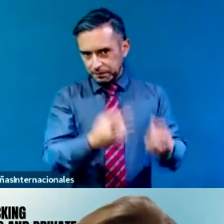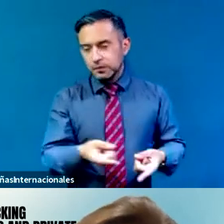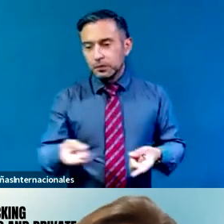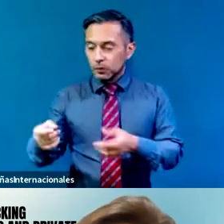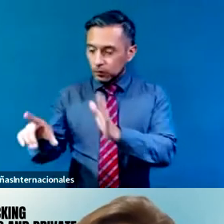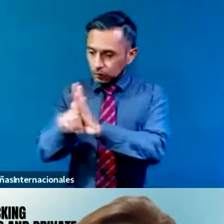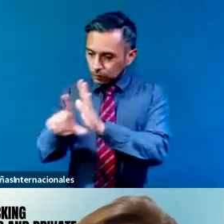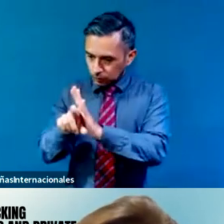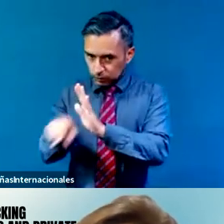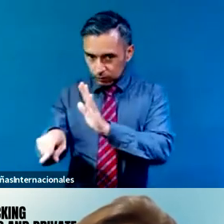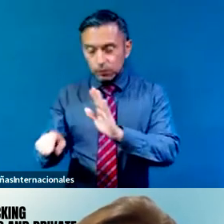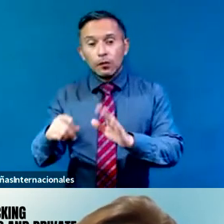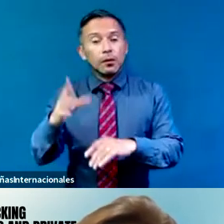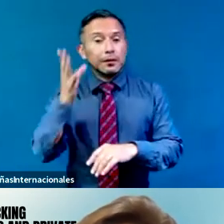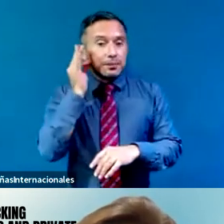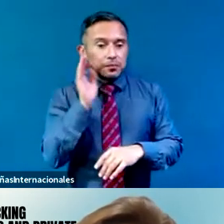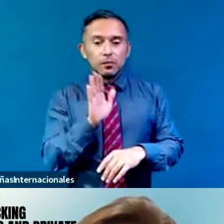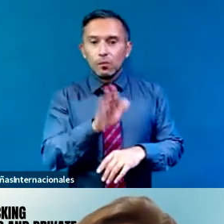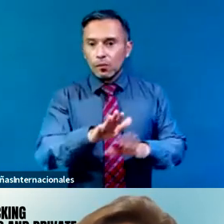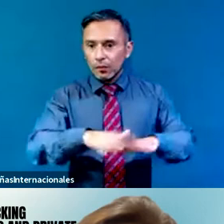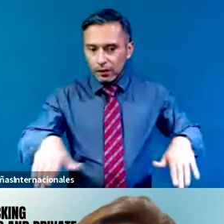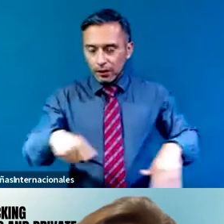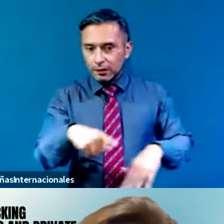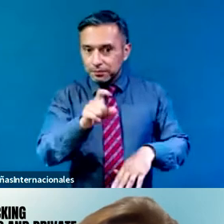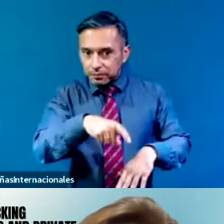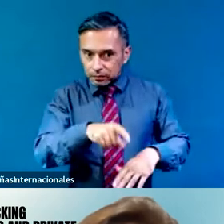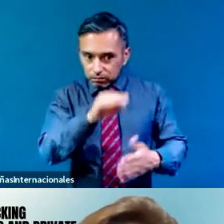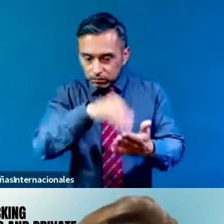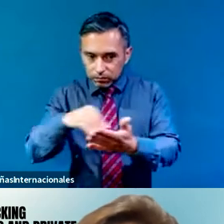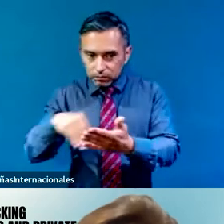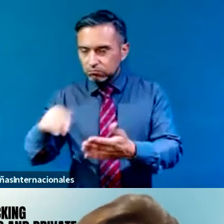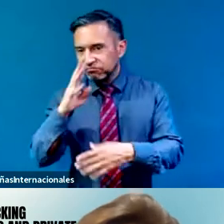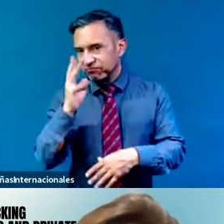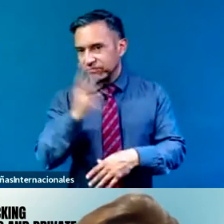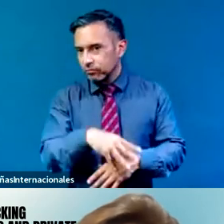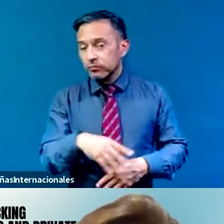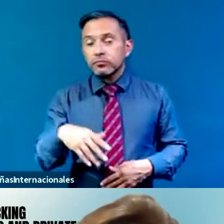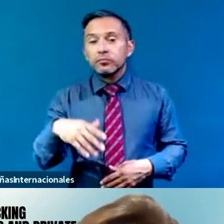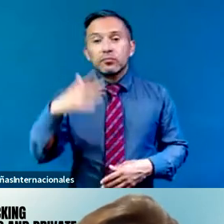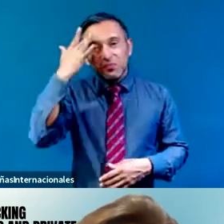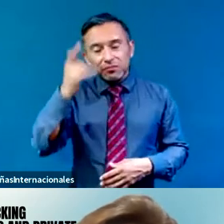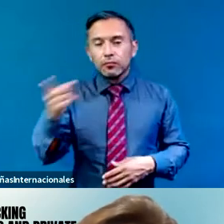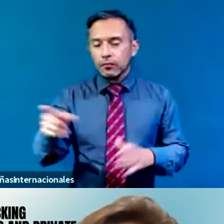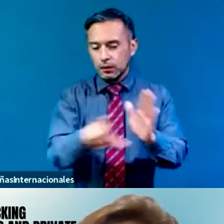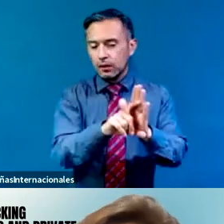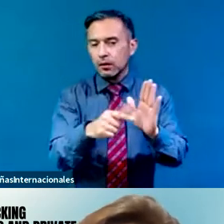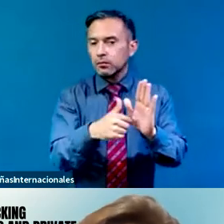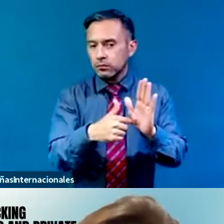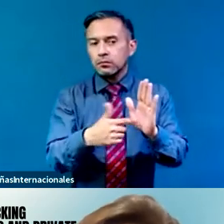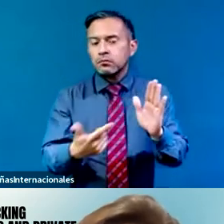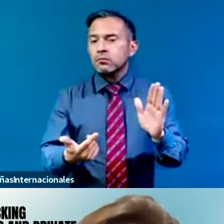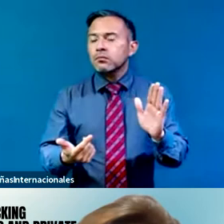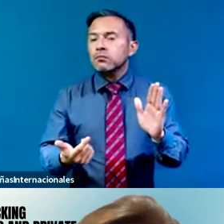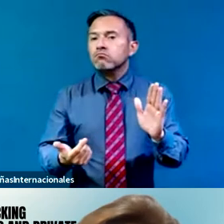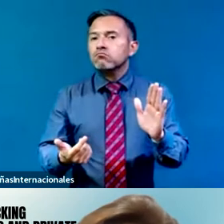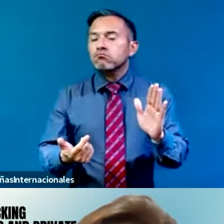of lack of gender responsive regulations, women face barriers in accessing productive resources. Their basic